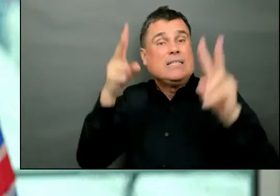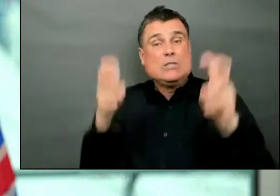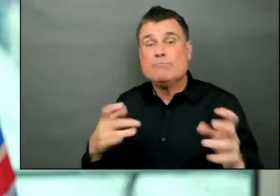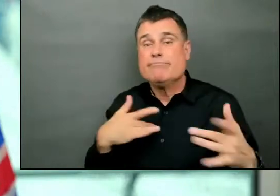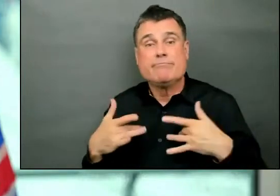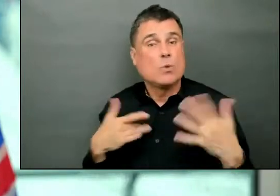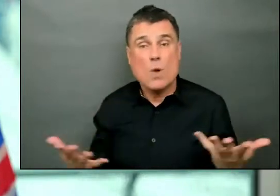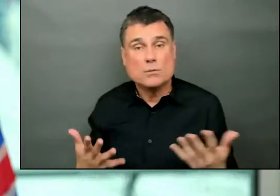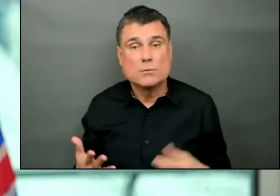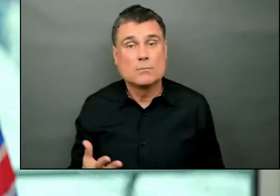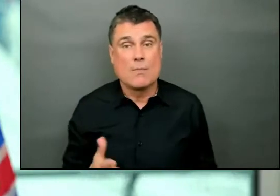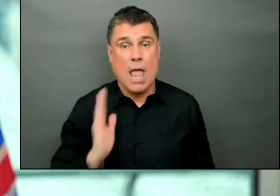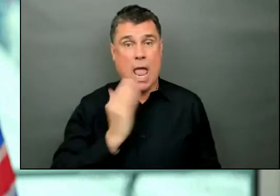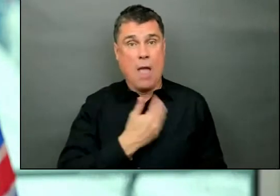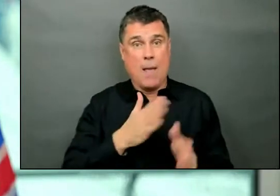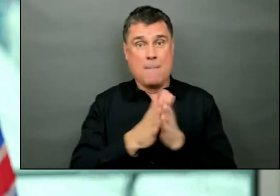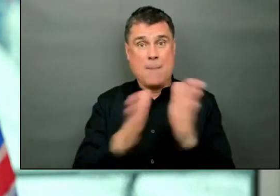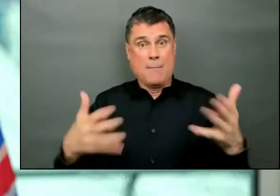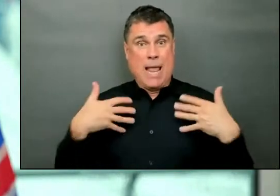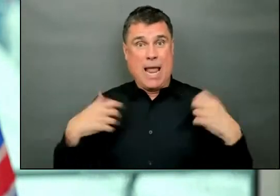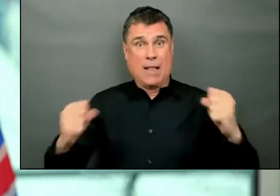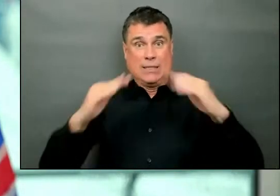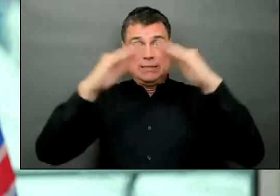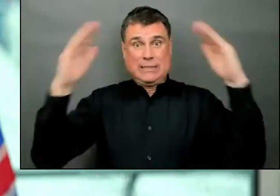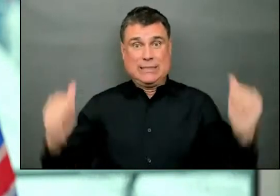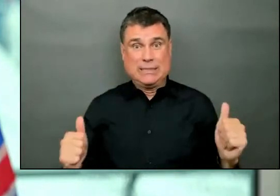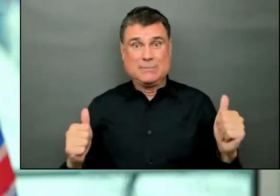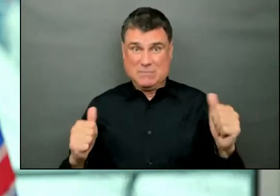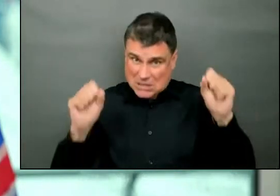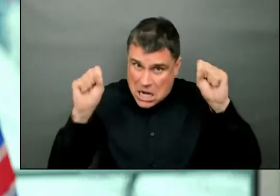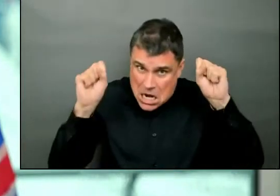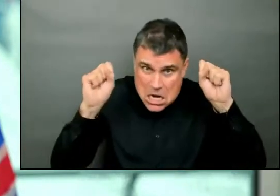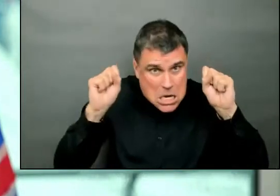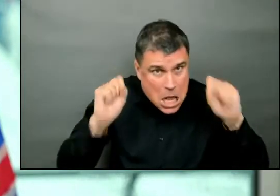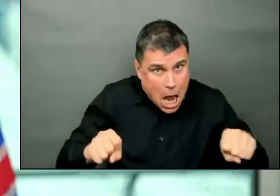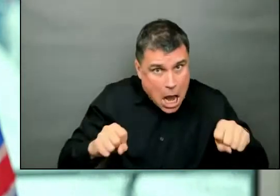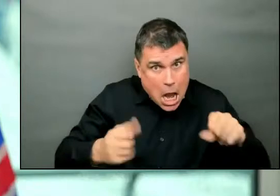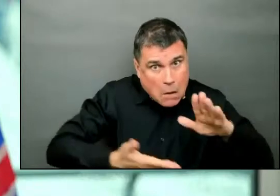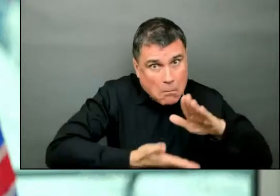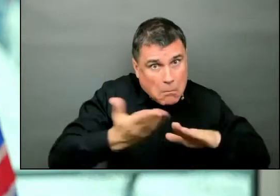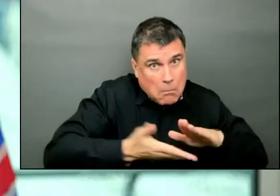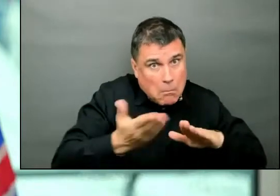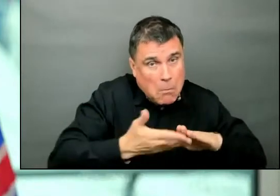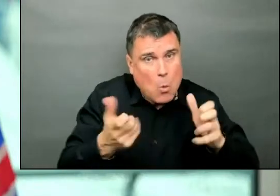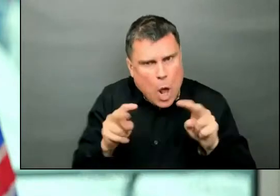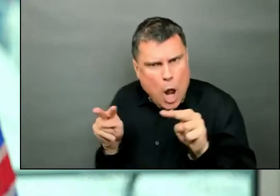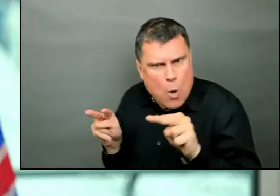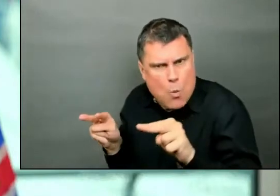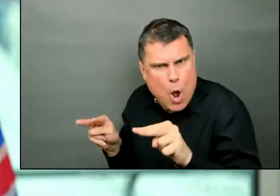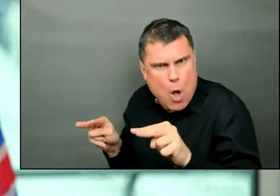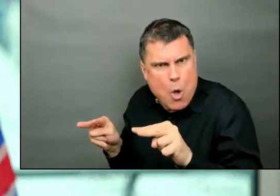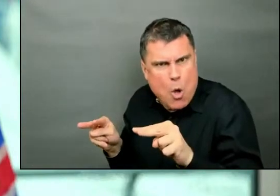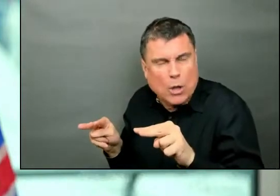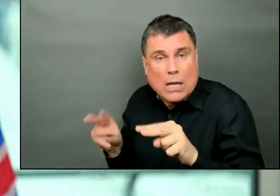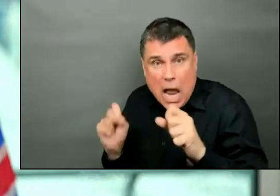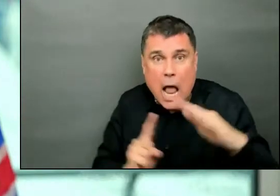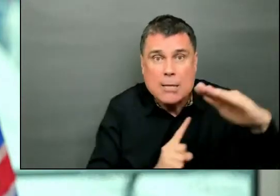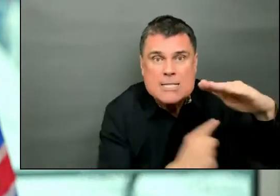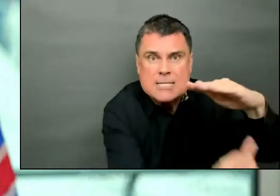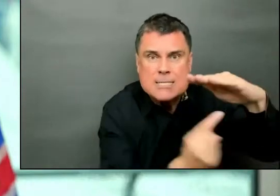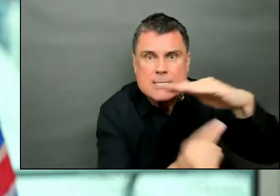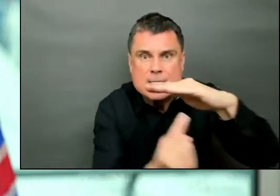follow up on cases, to find those chains of transmission, and to take the necessary actions to support people to isolate